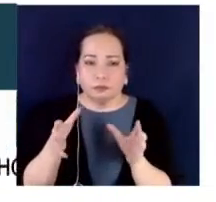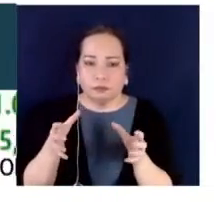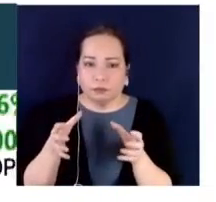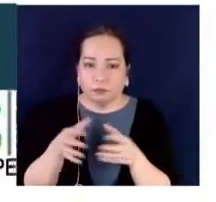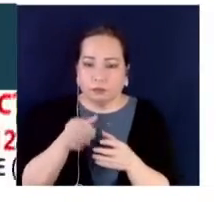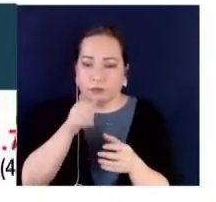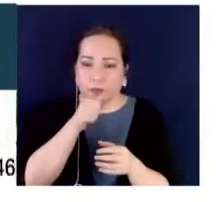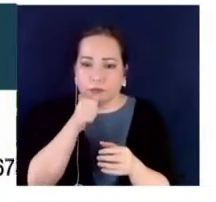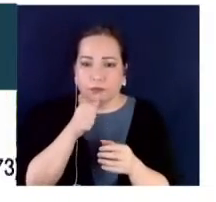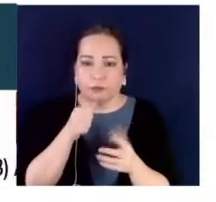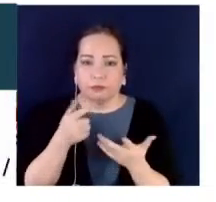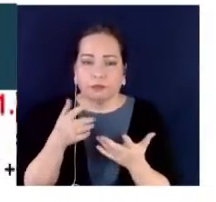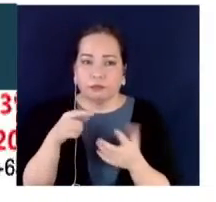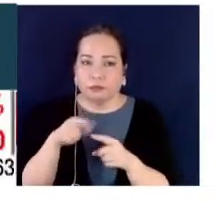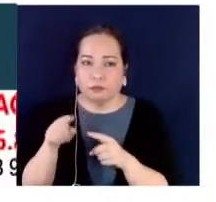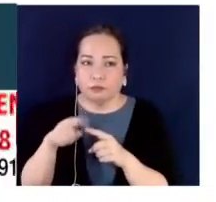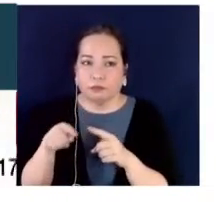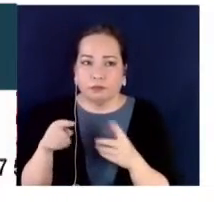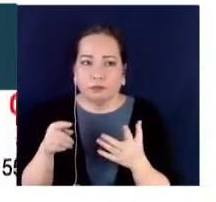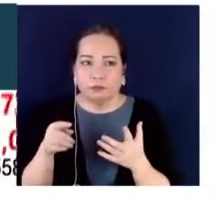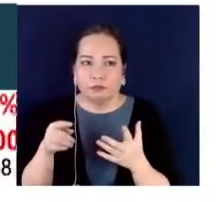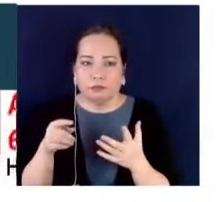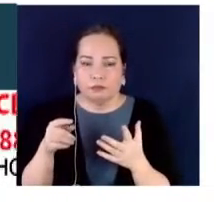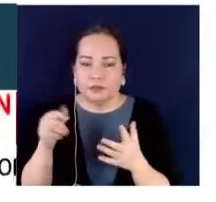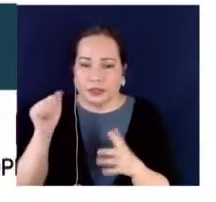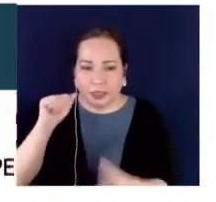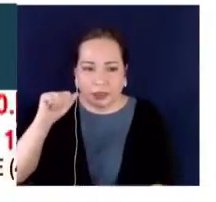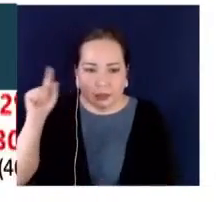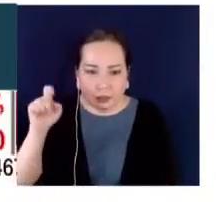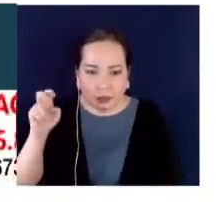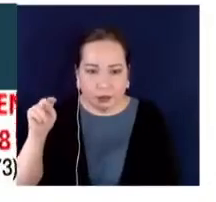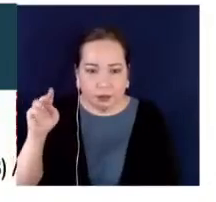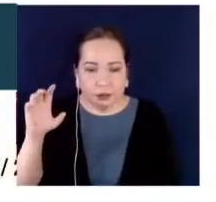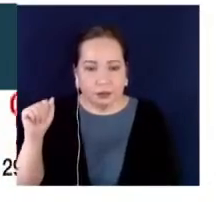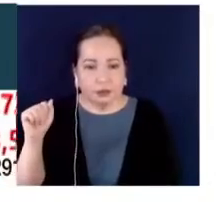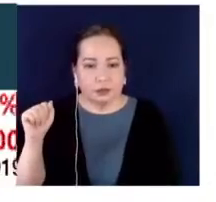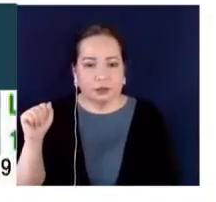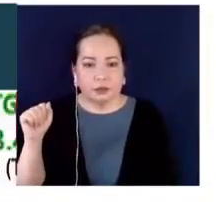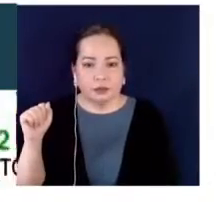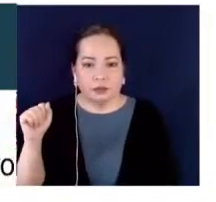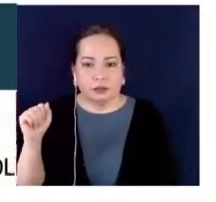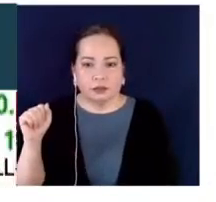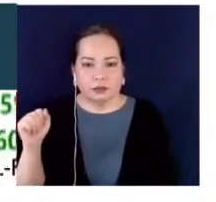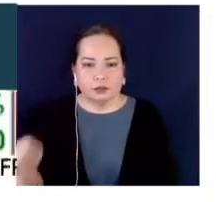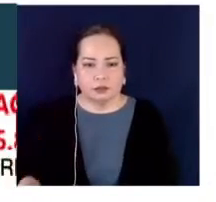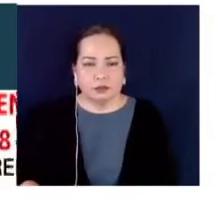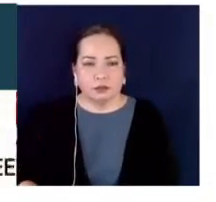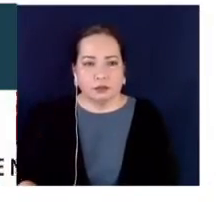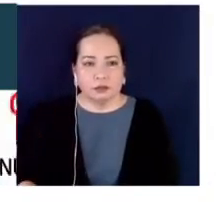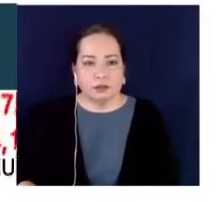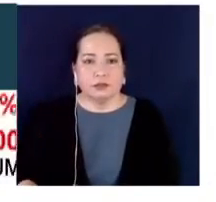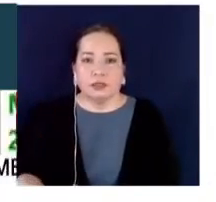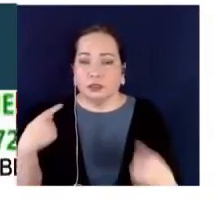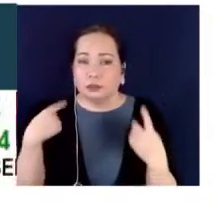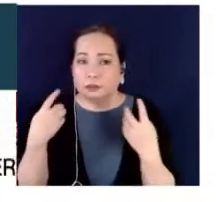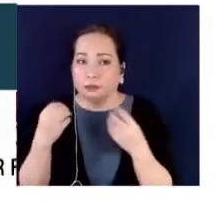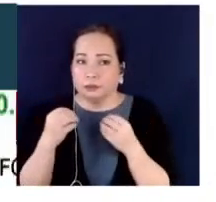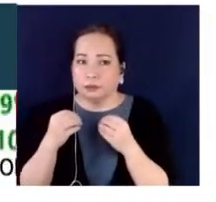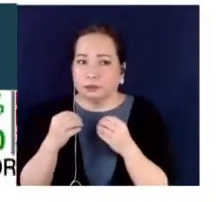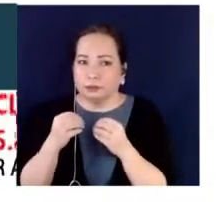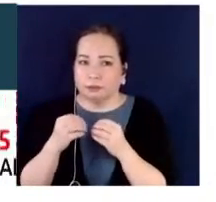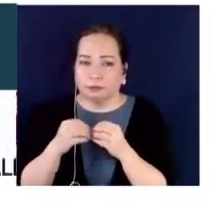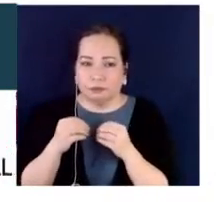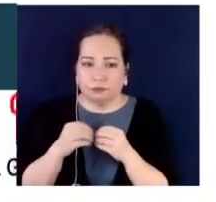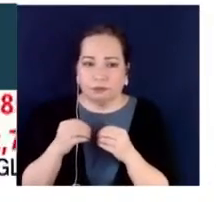was done and it includes indemnification. So I don't think that the private sector will do it their way,